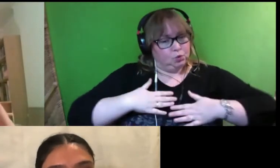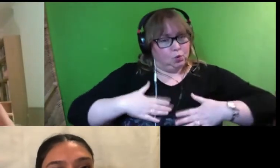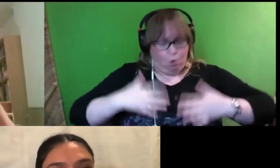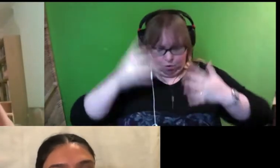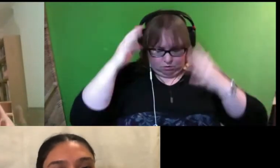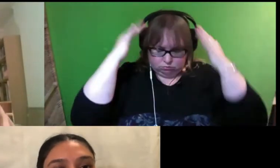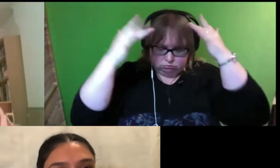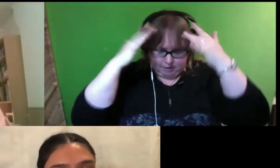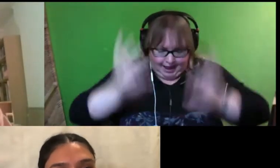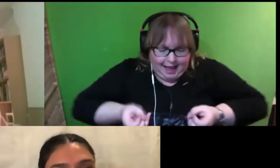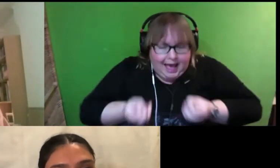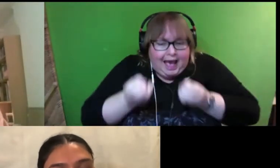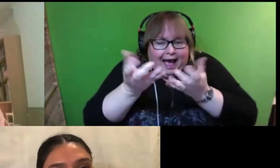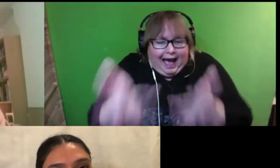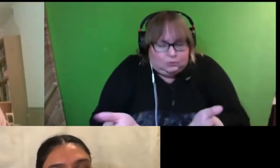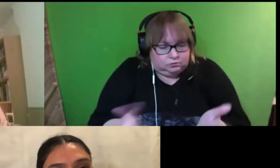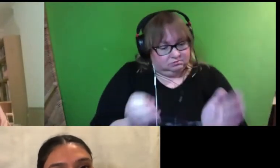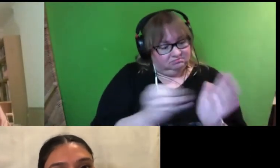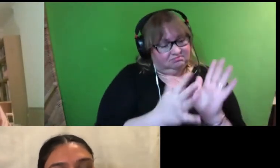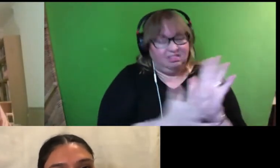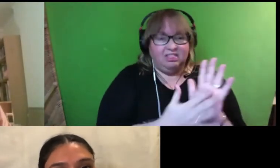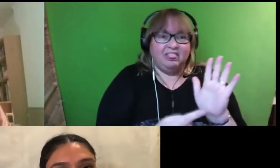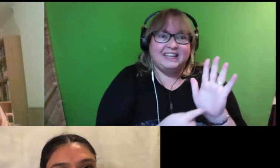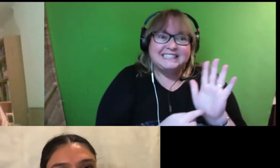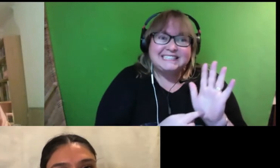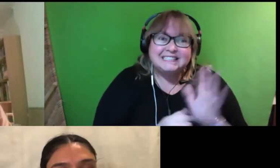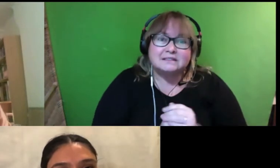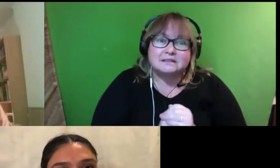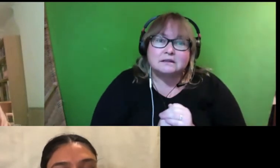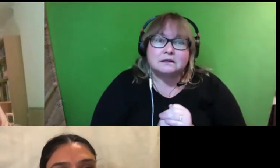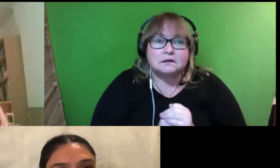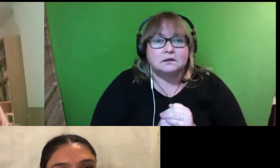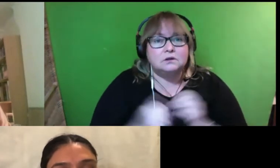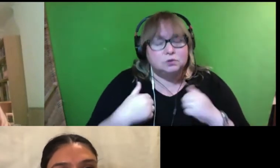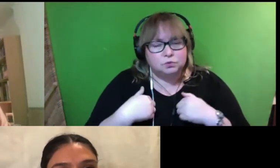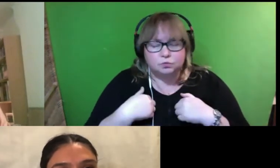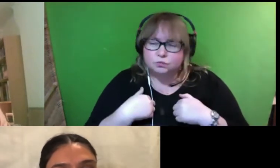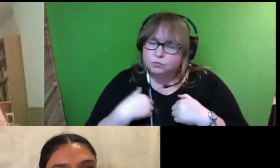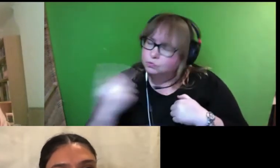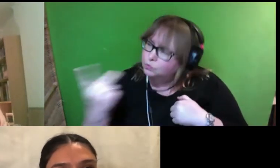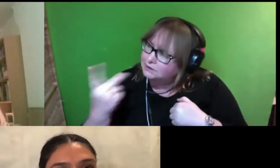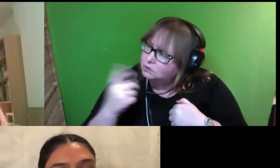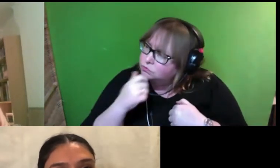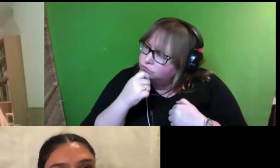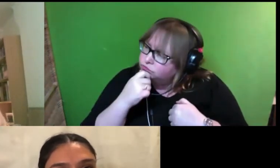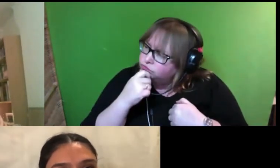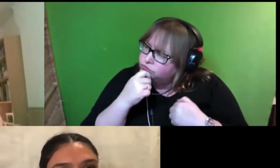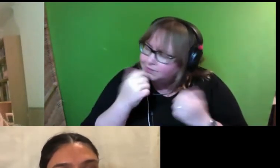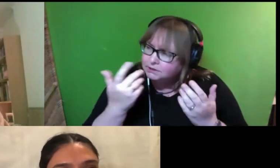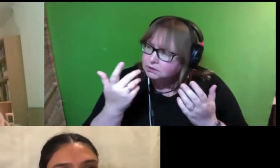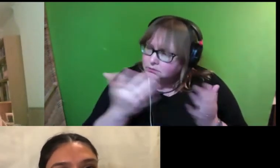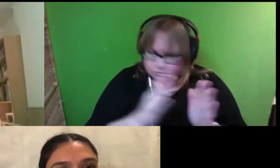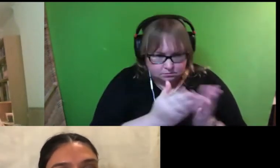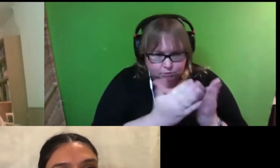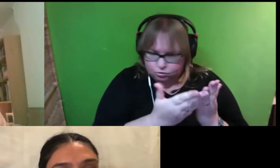the body. And there's one particular quote that we, when we were revisiting her work this week, actually,